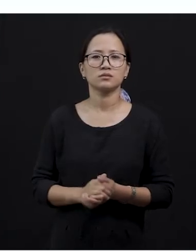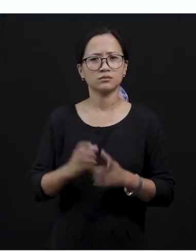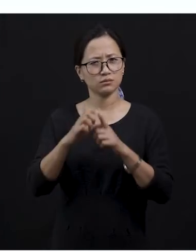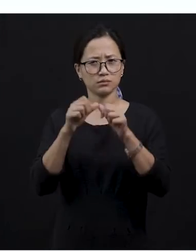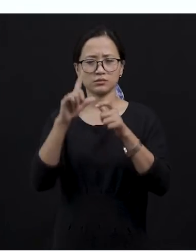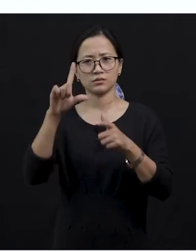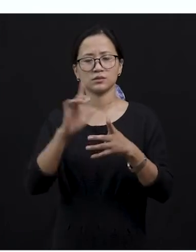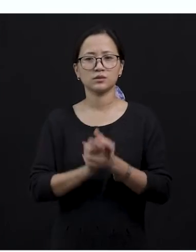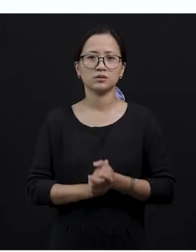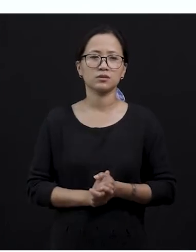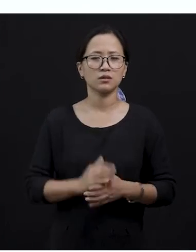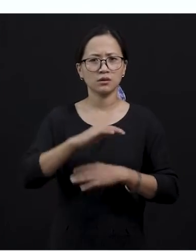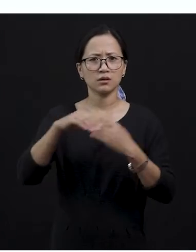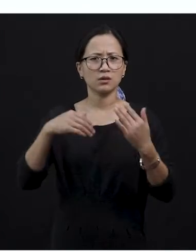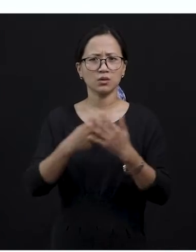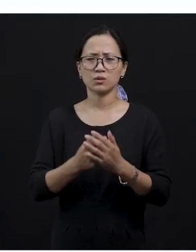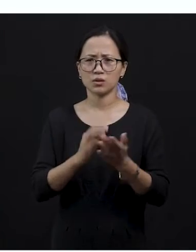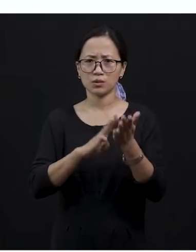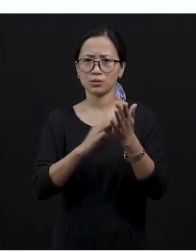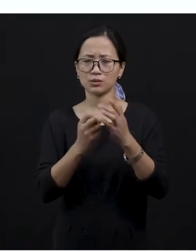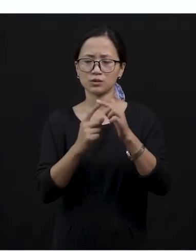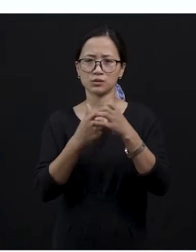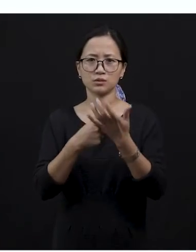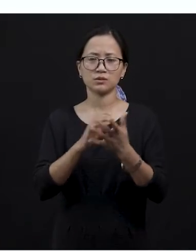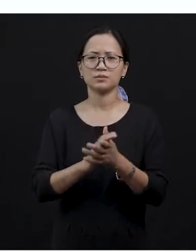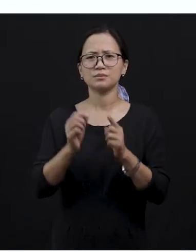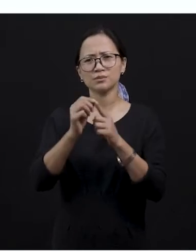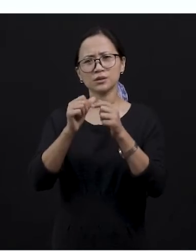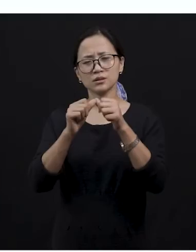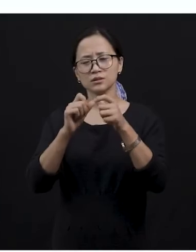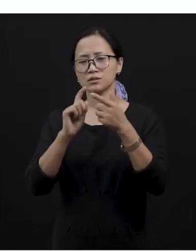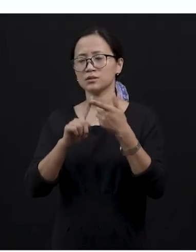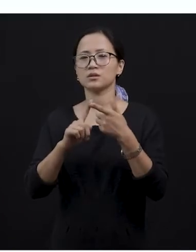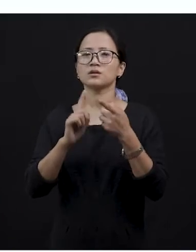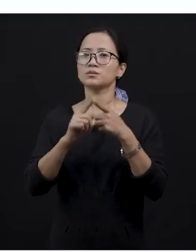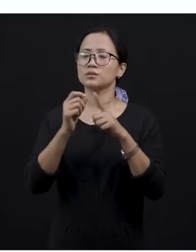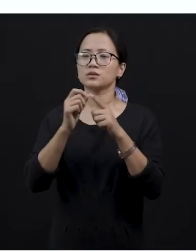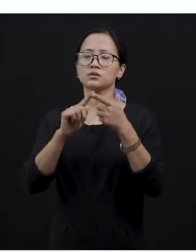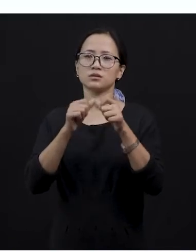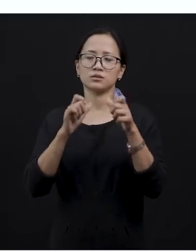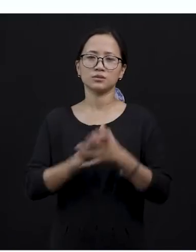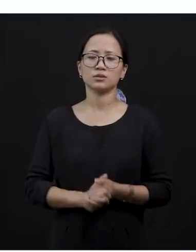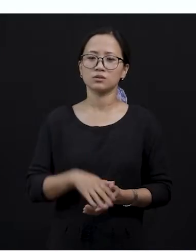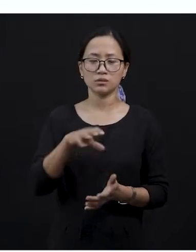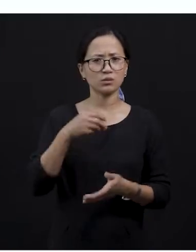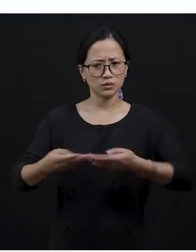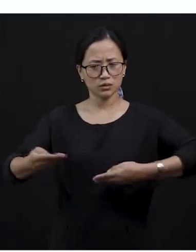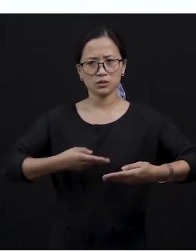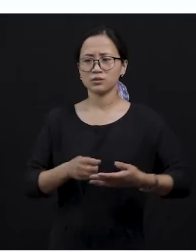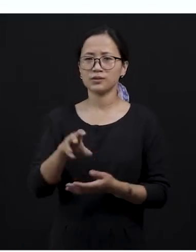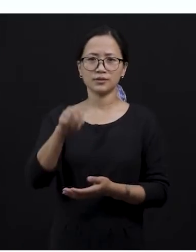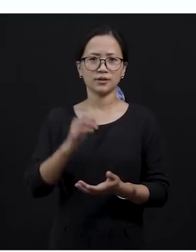dal, all this madar and all. They're all solids. And when you go to the shop, you can take